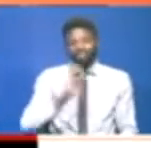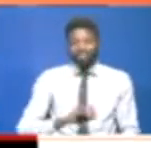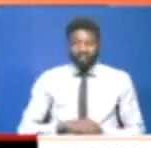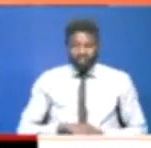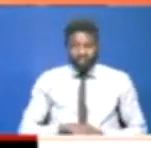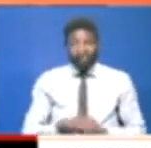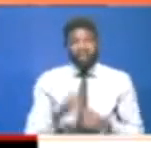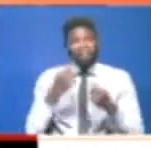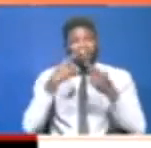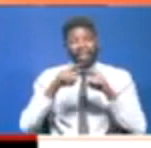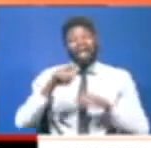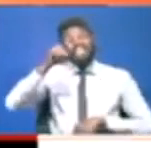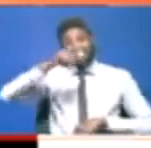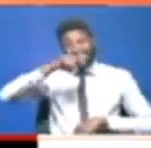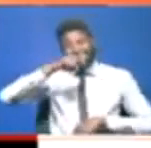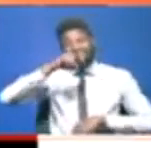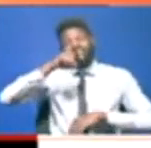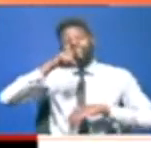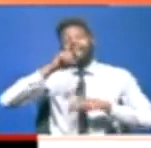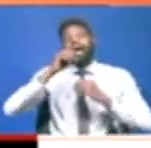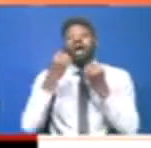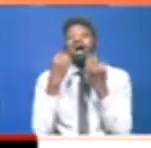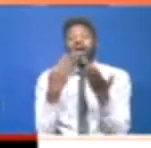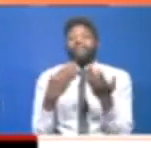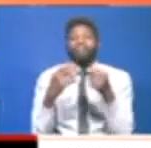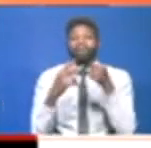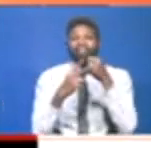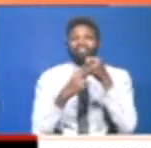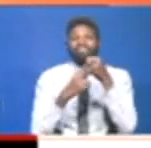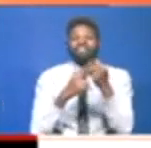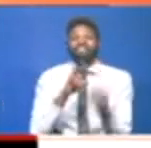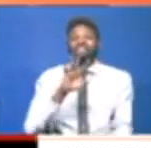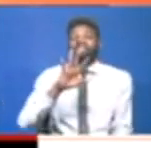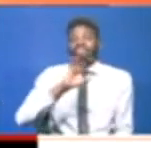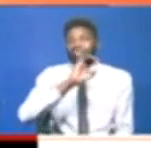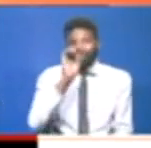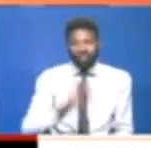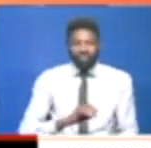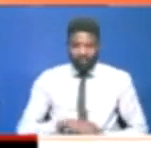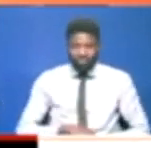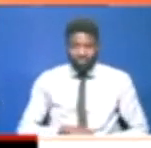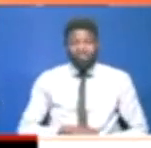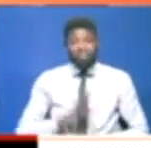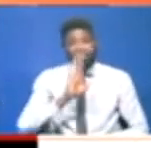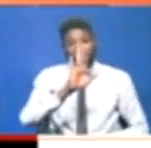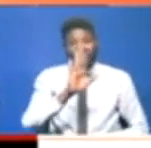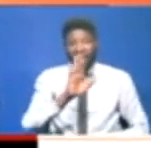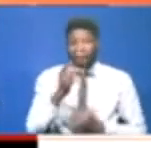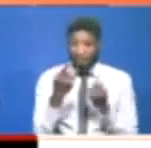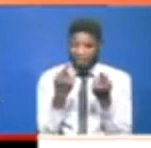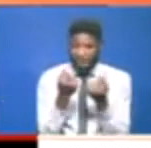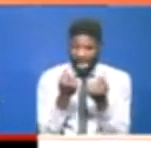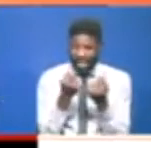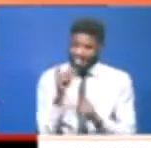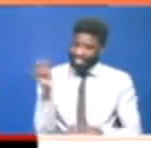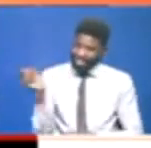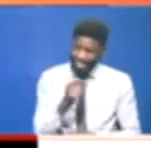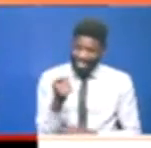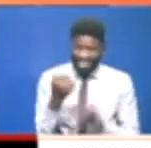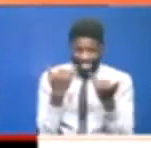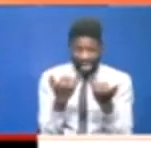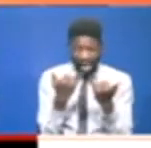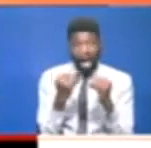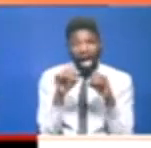threshold is 75%. Meaning, you need 75% of your current income to sustain yourself at